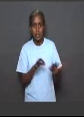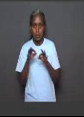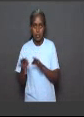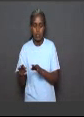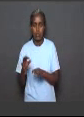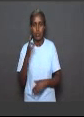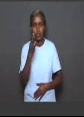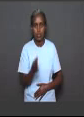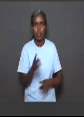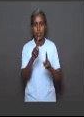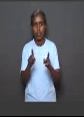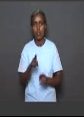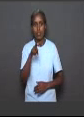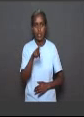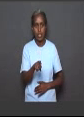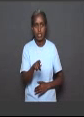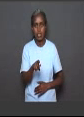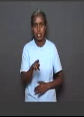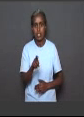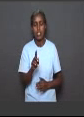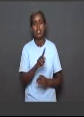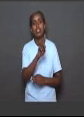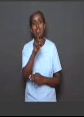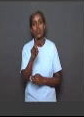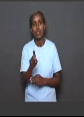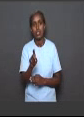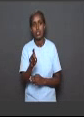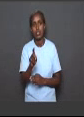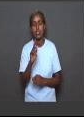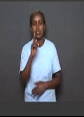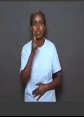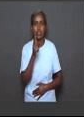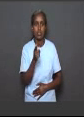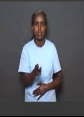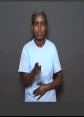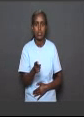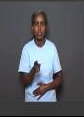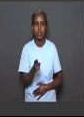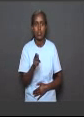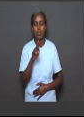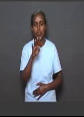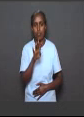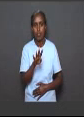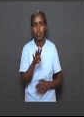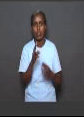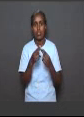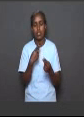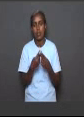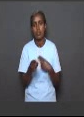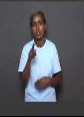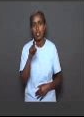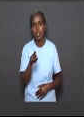When we substitute f of x, the equation is g of